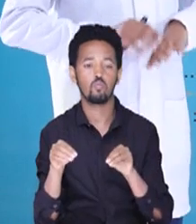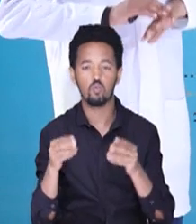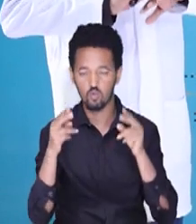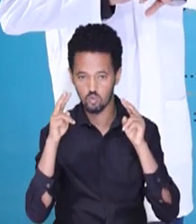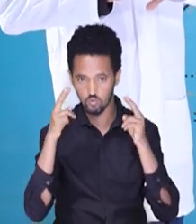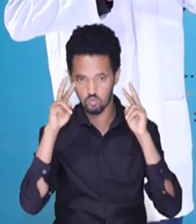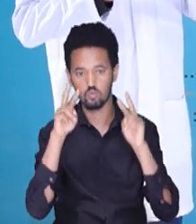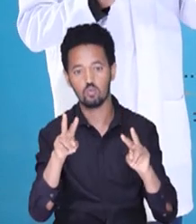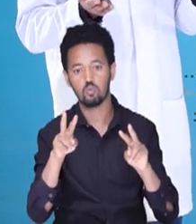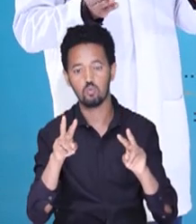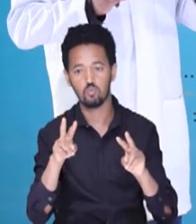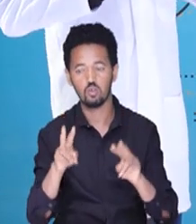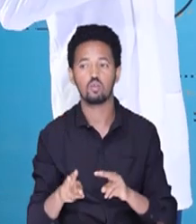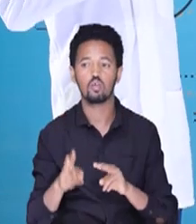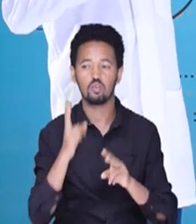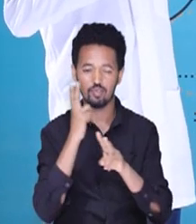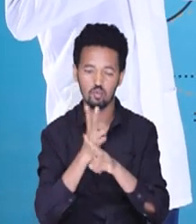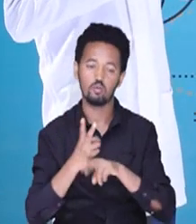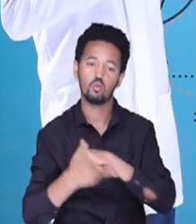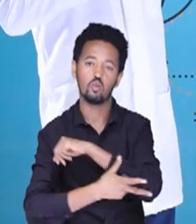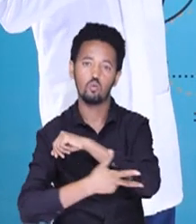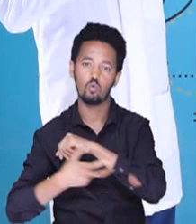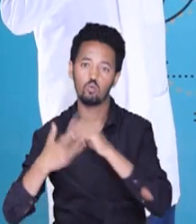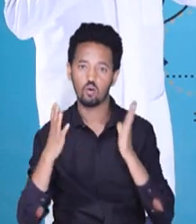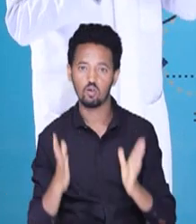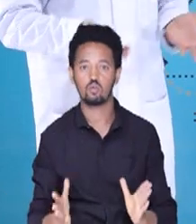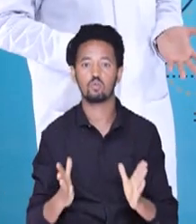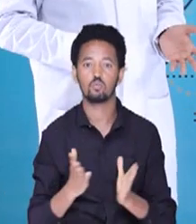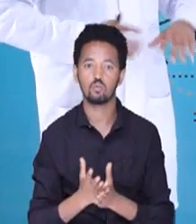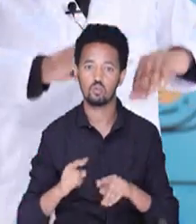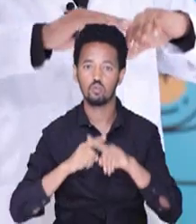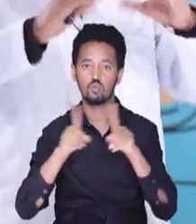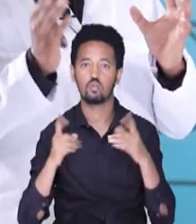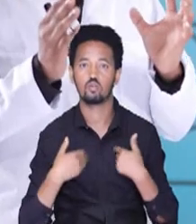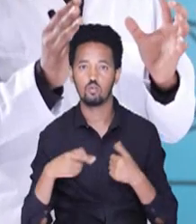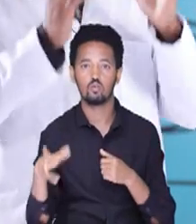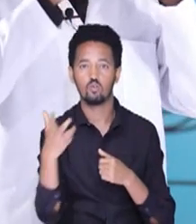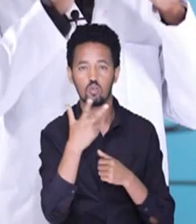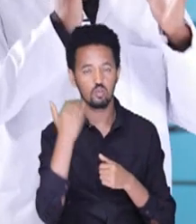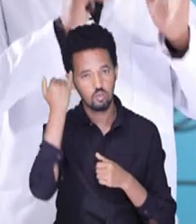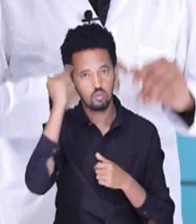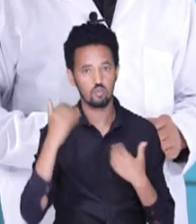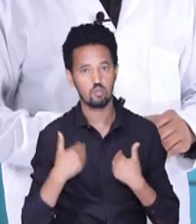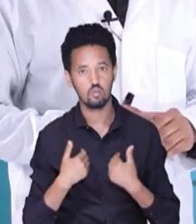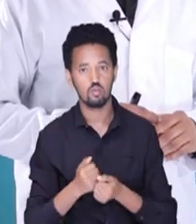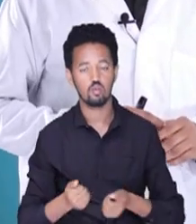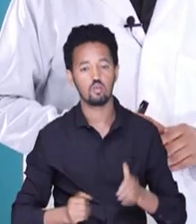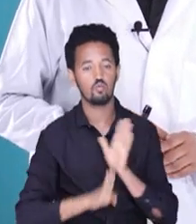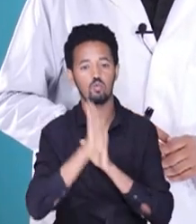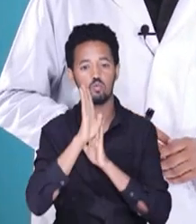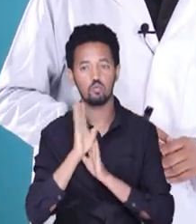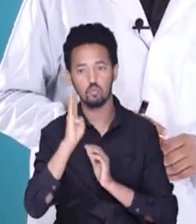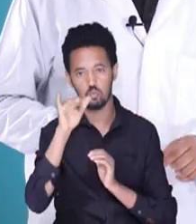to abolition of corruption, toleration of religious difference. Those are the idea was developed by